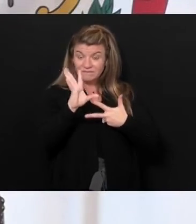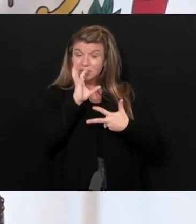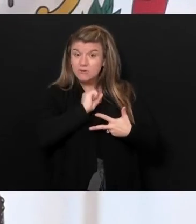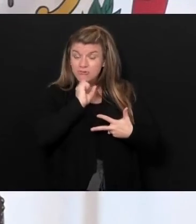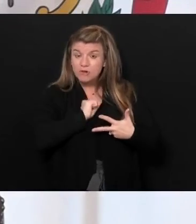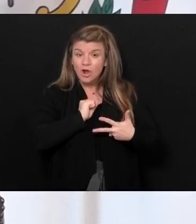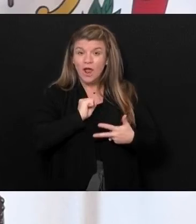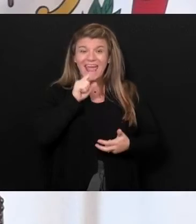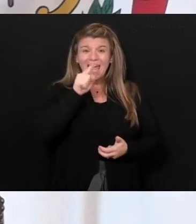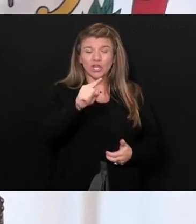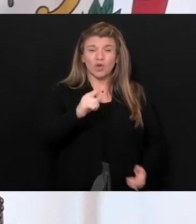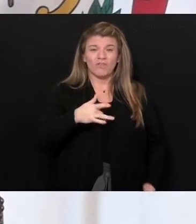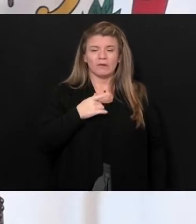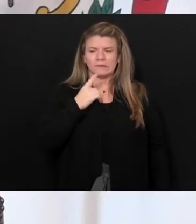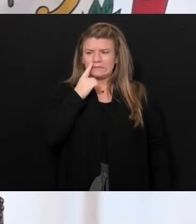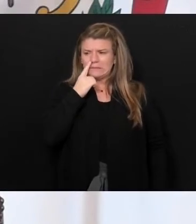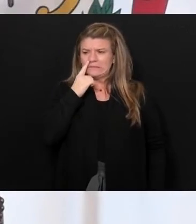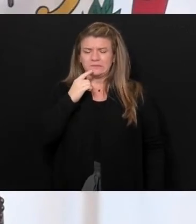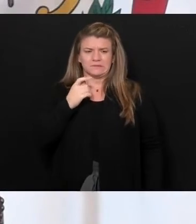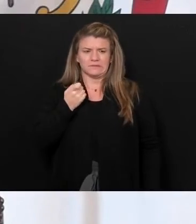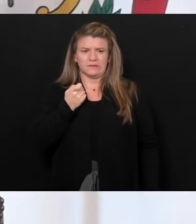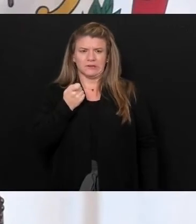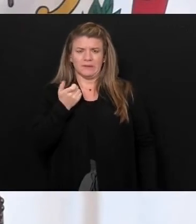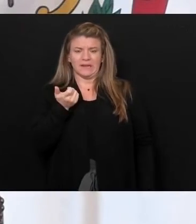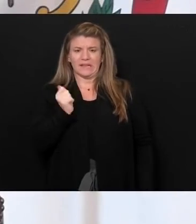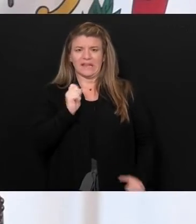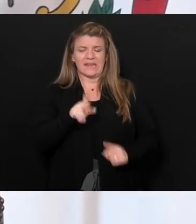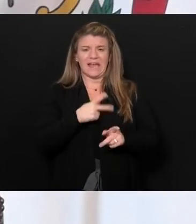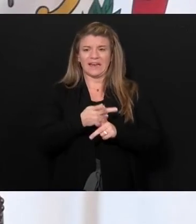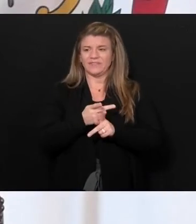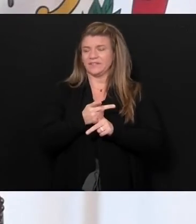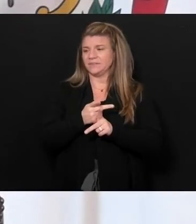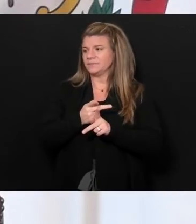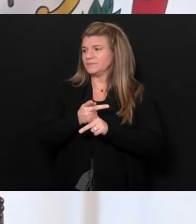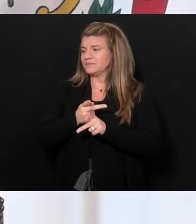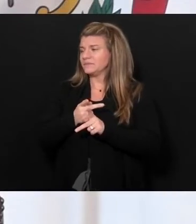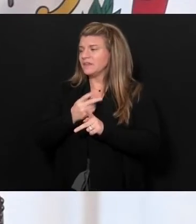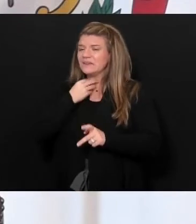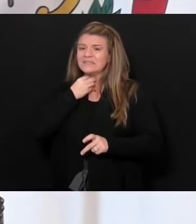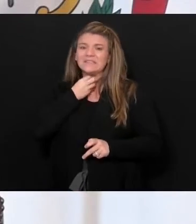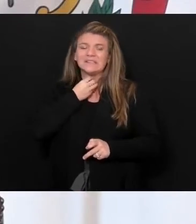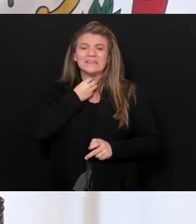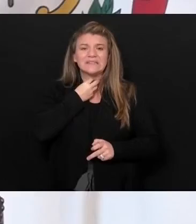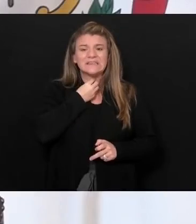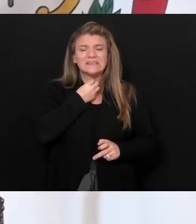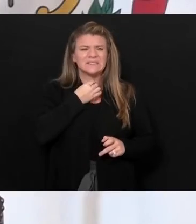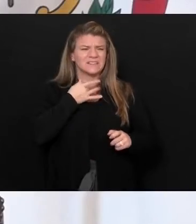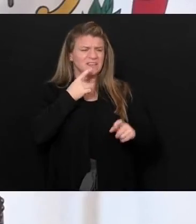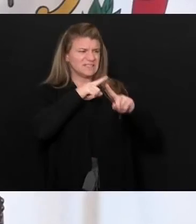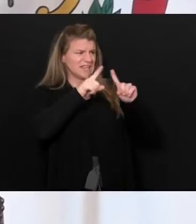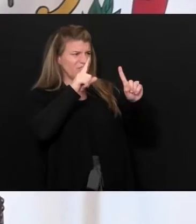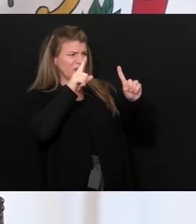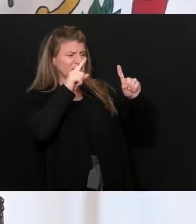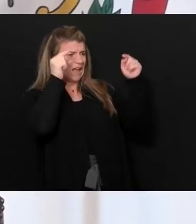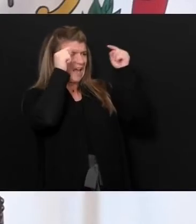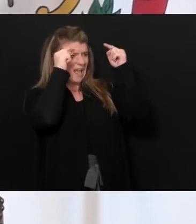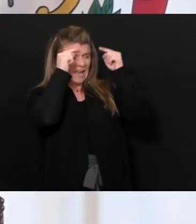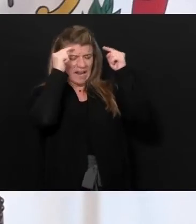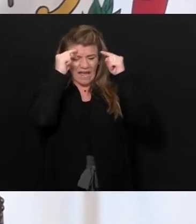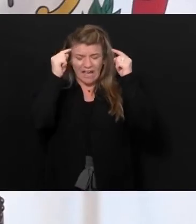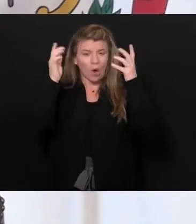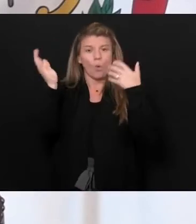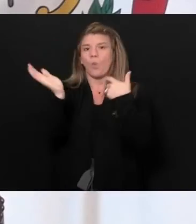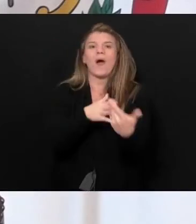you get a sniffle, any kind of a thing that is different, headache or